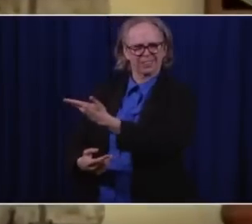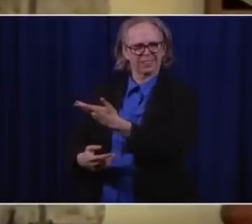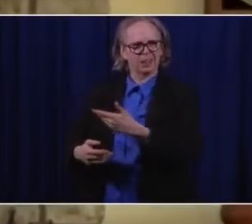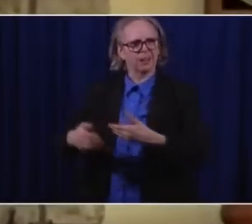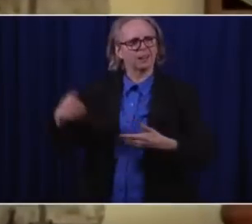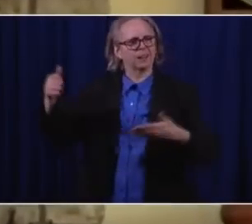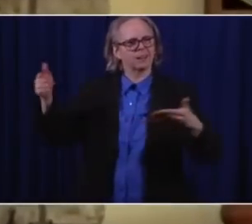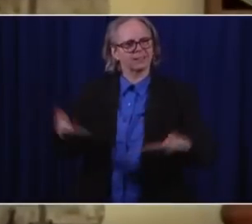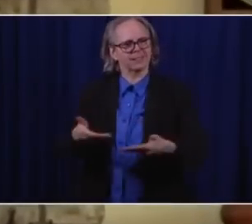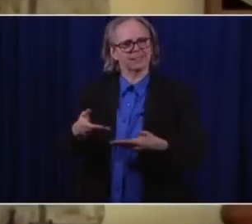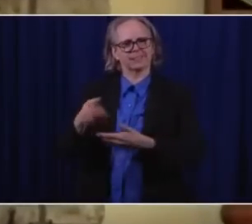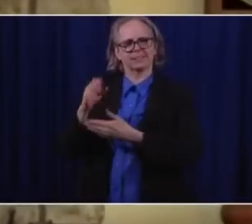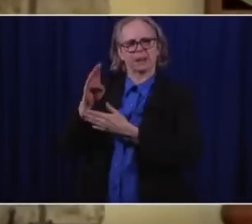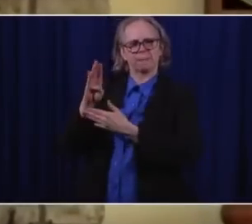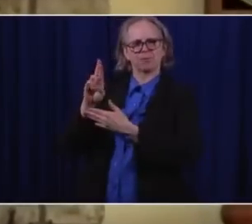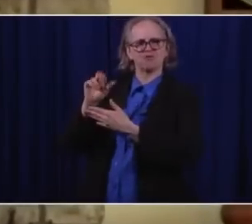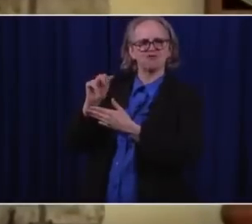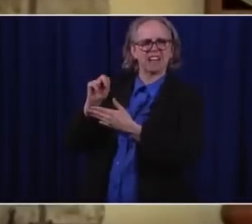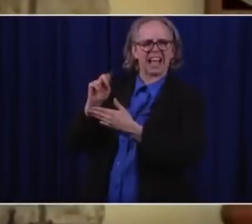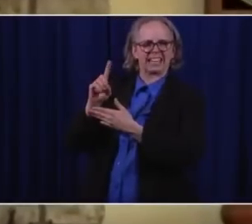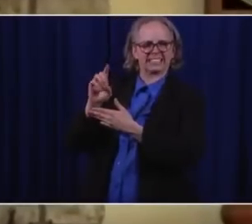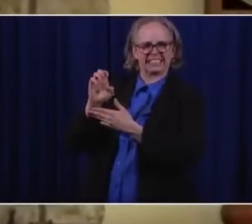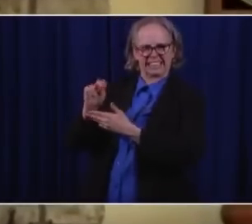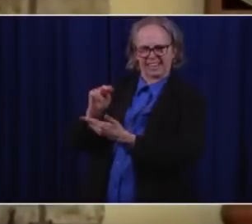he serves customers